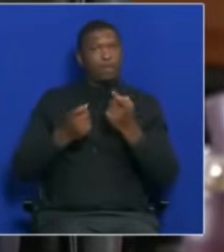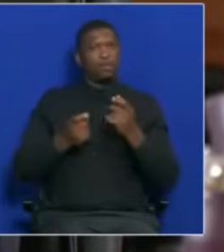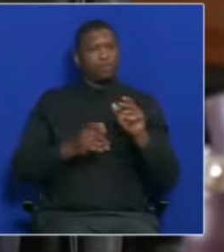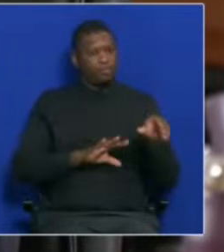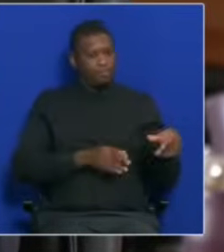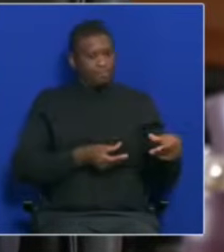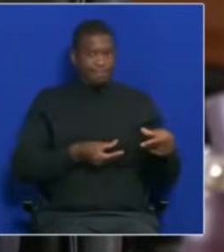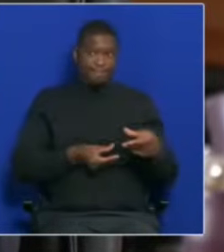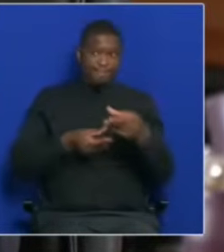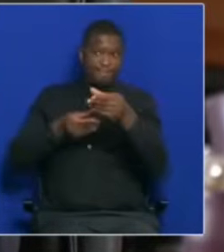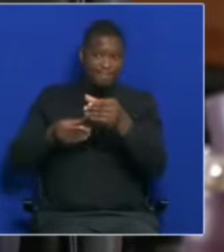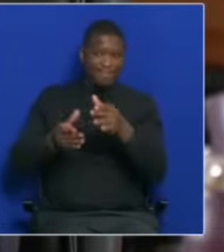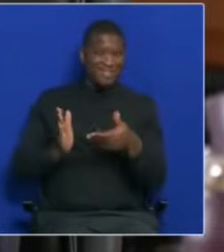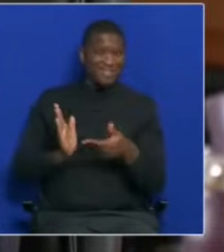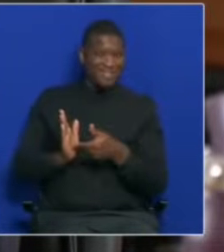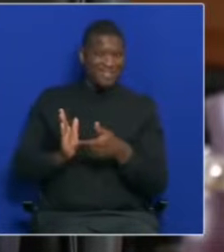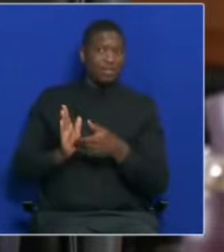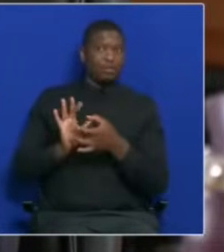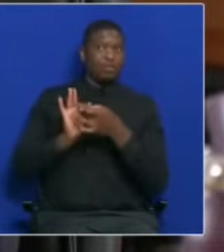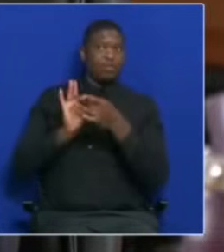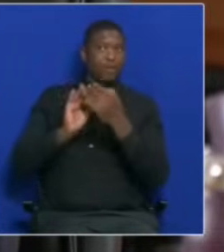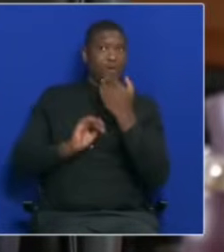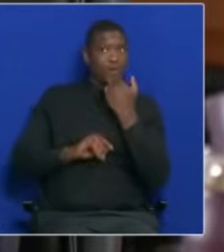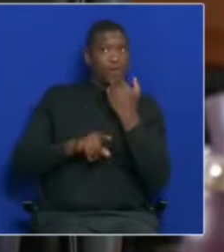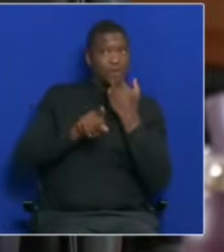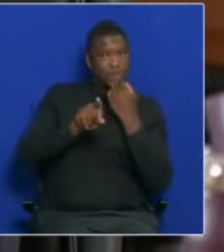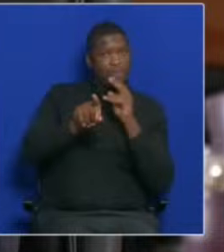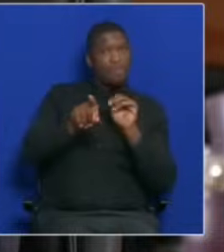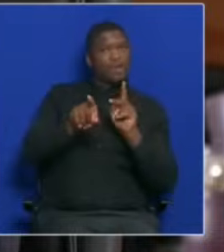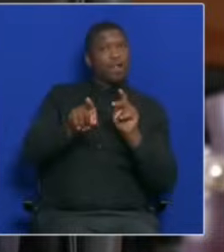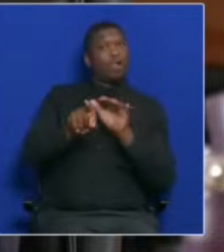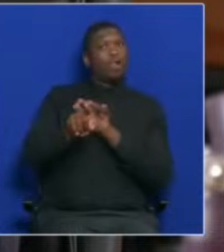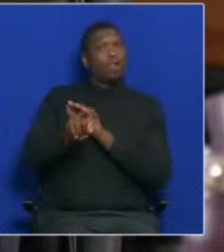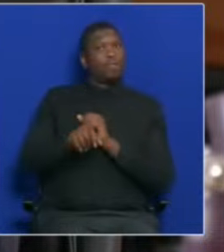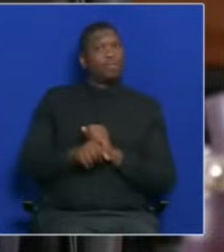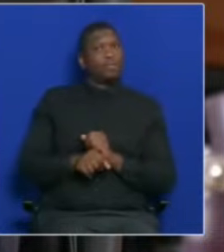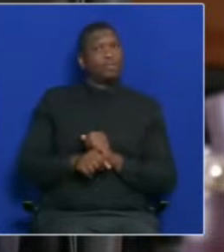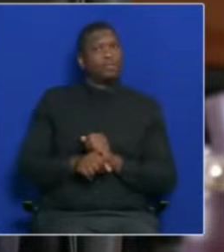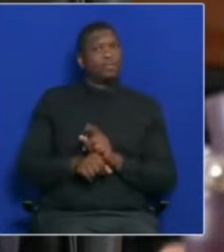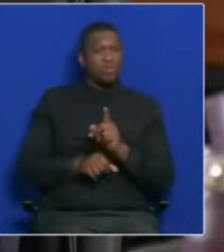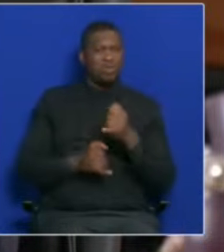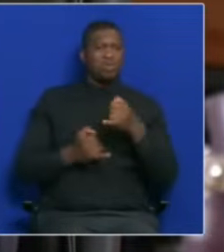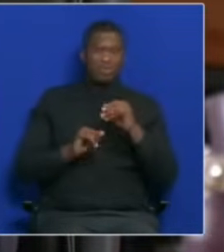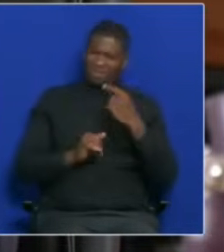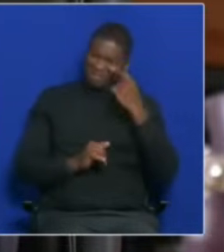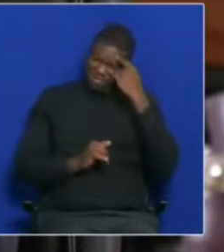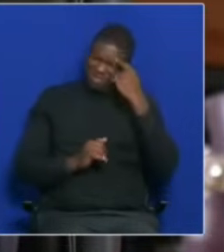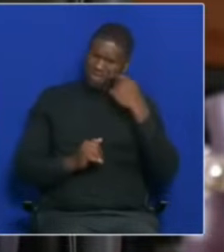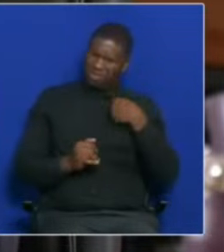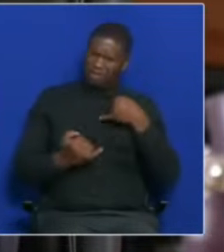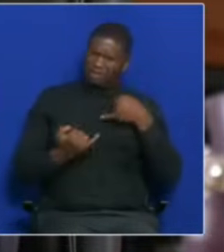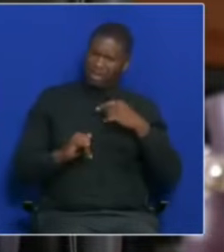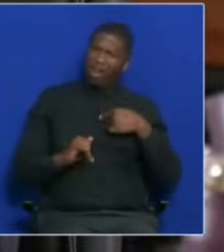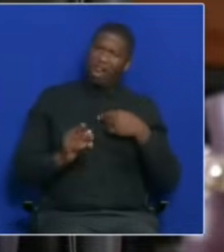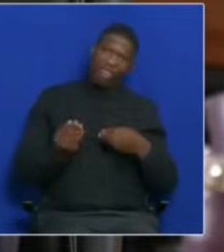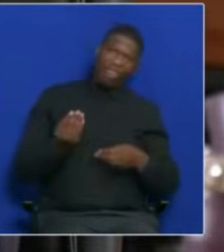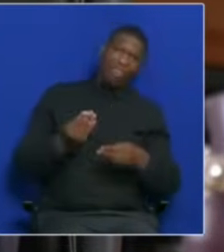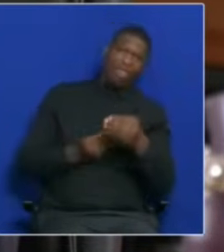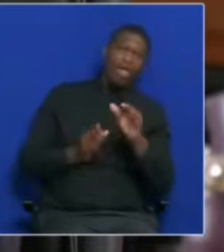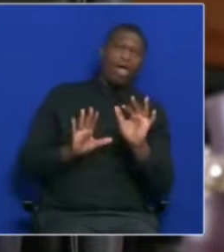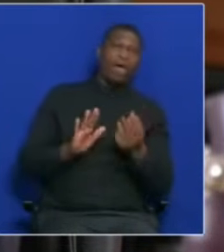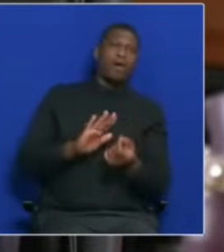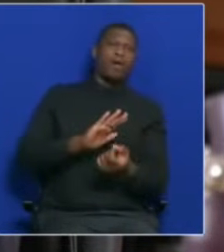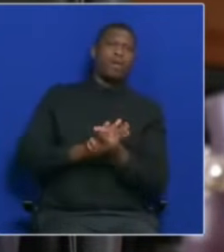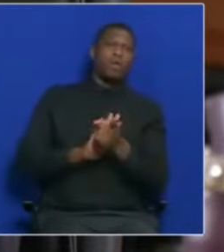with Mr. Nkabinde. So it seems bizarre that you would at the same time be the leak. So why do you think